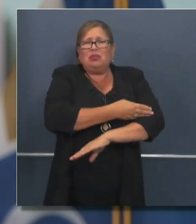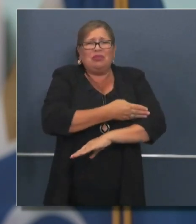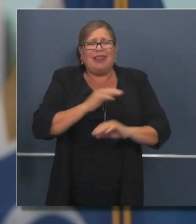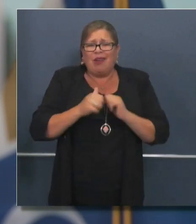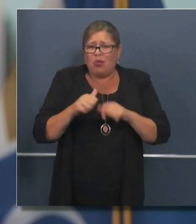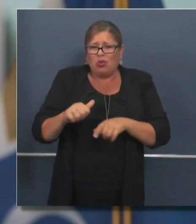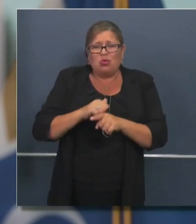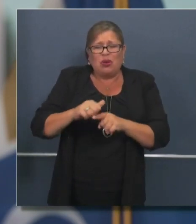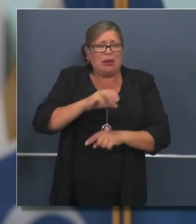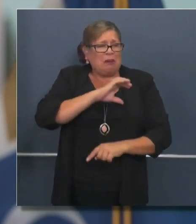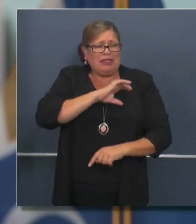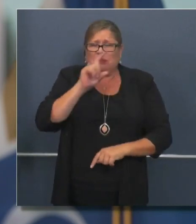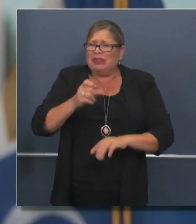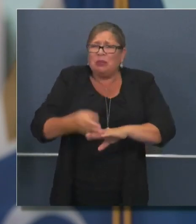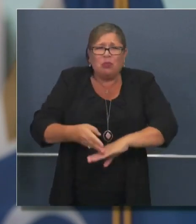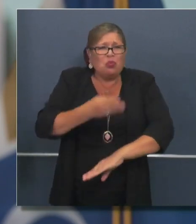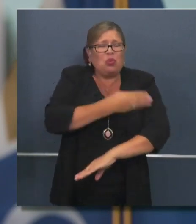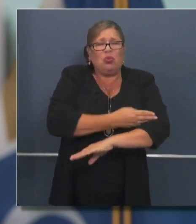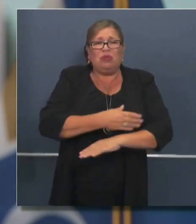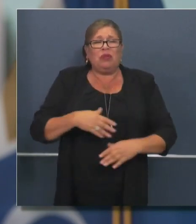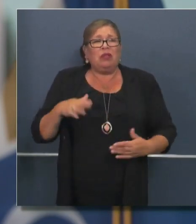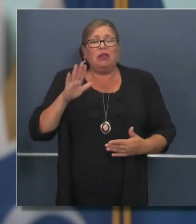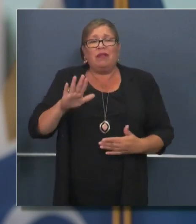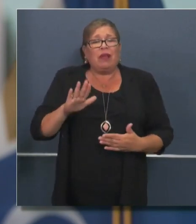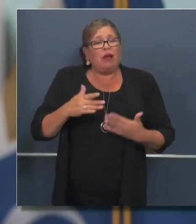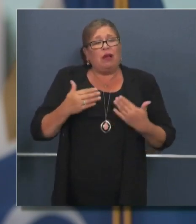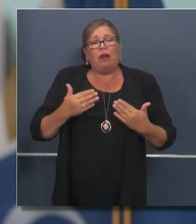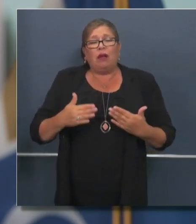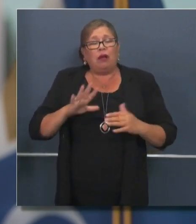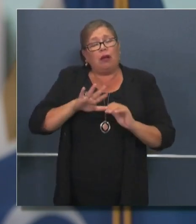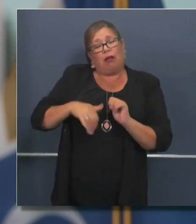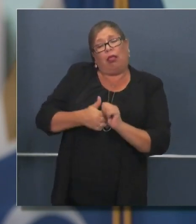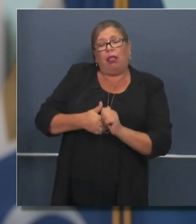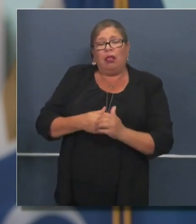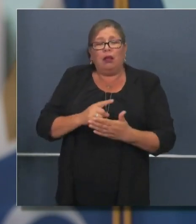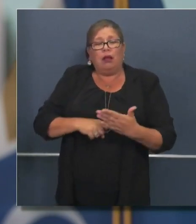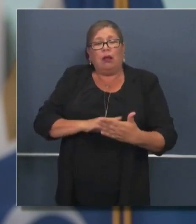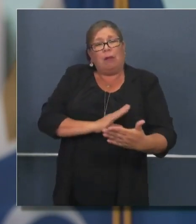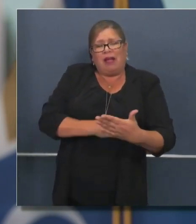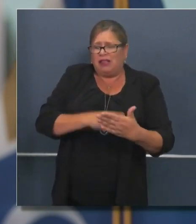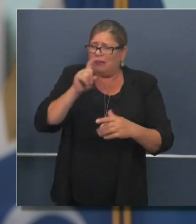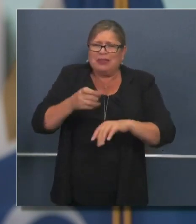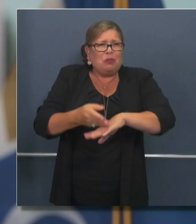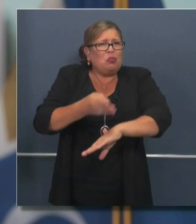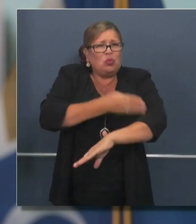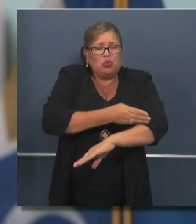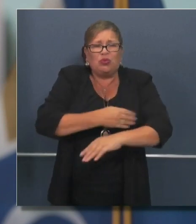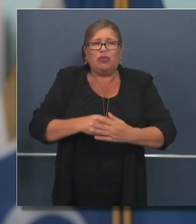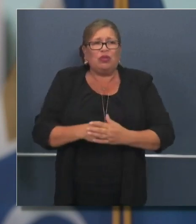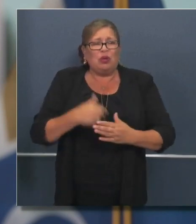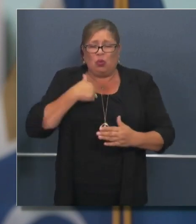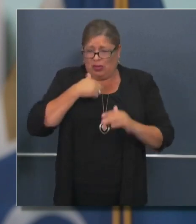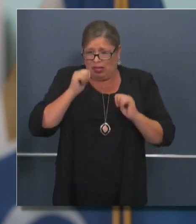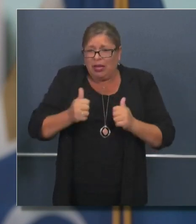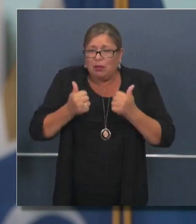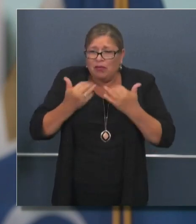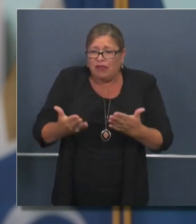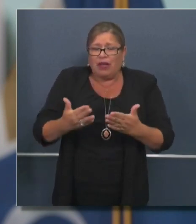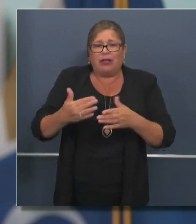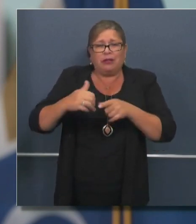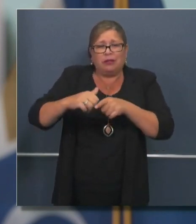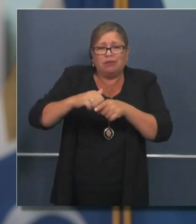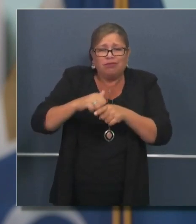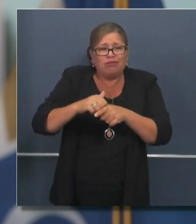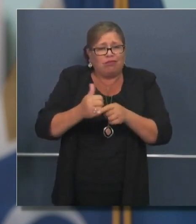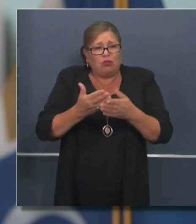police officers on implicit bias. And we could do more to provide the support and resources to truly